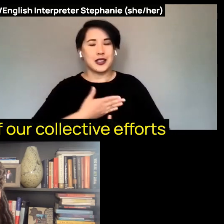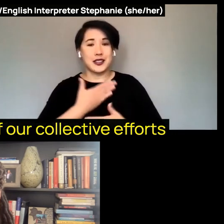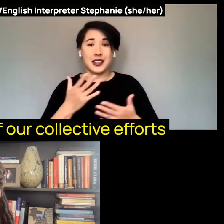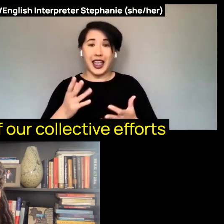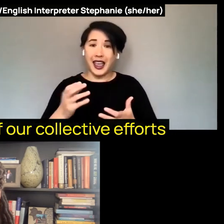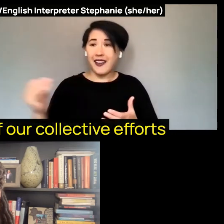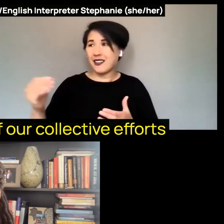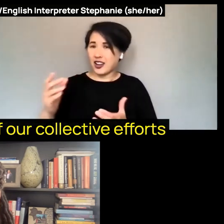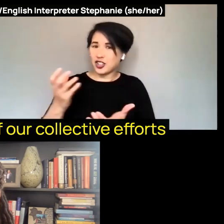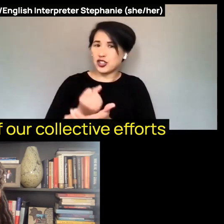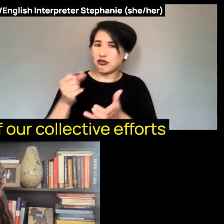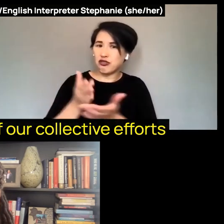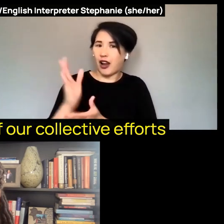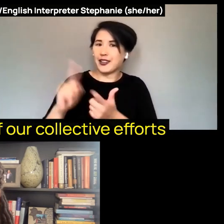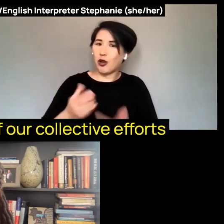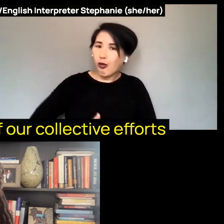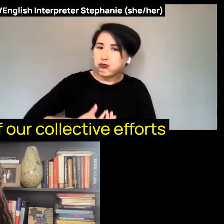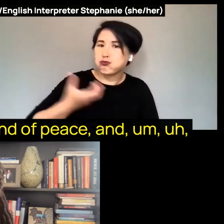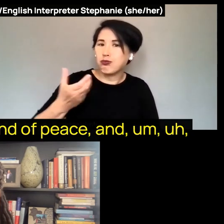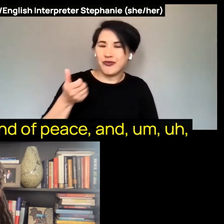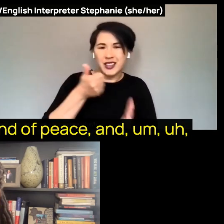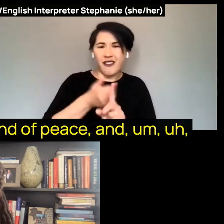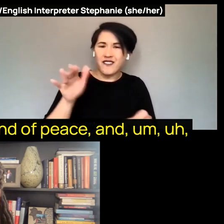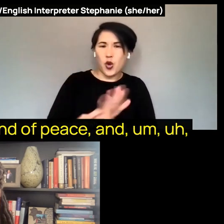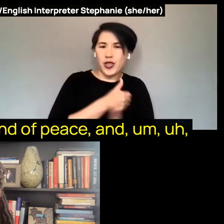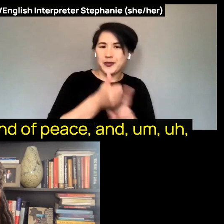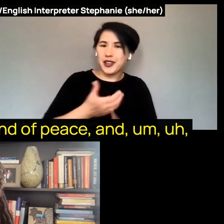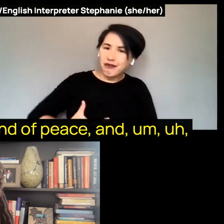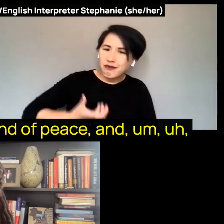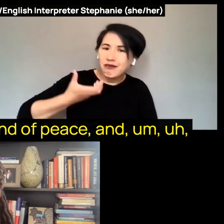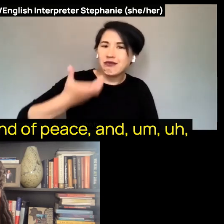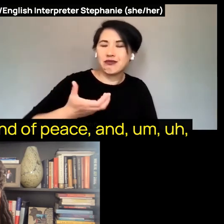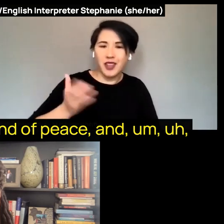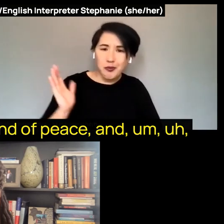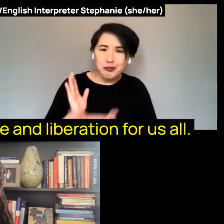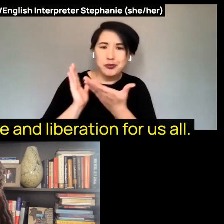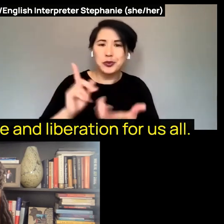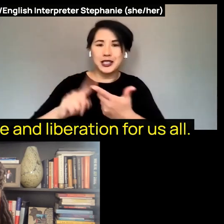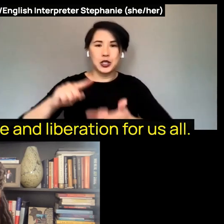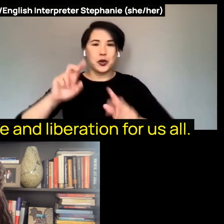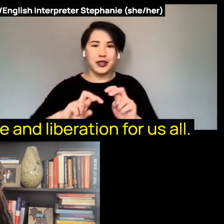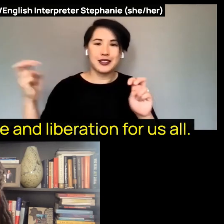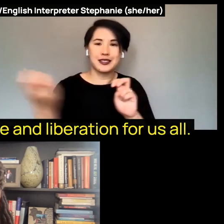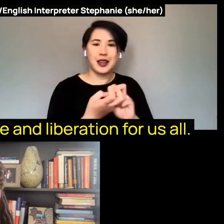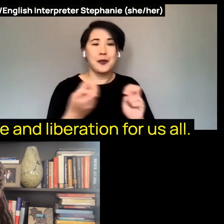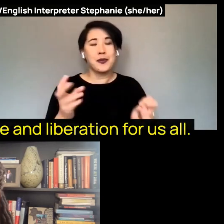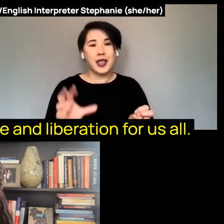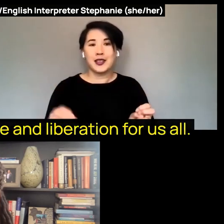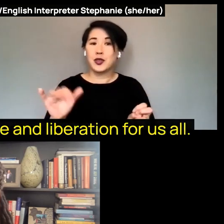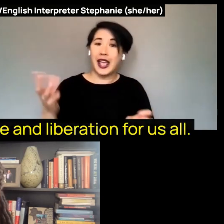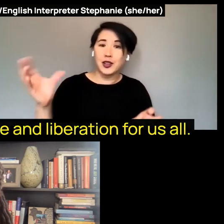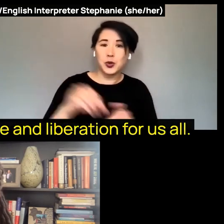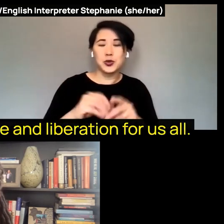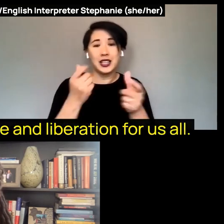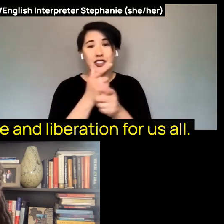selves. And so may all of our collective efforts continue to bring that kind of peace and inclusiveness and justice and